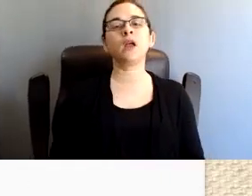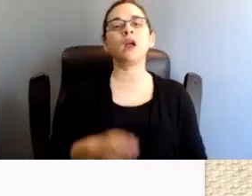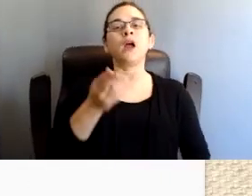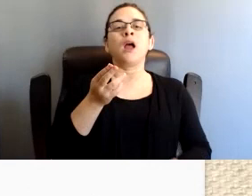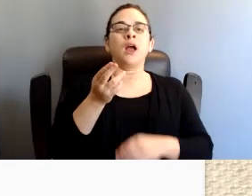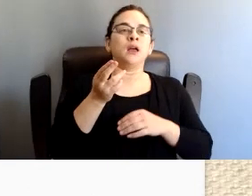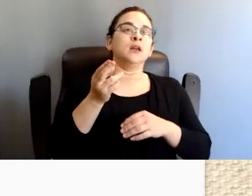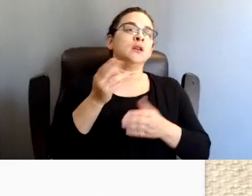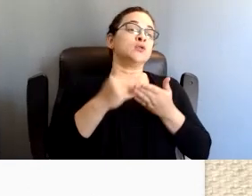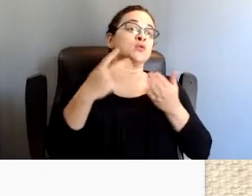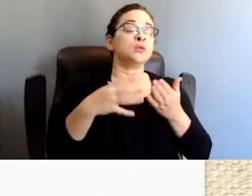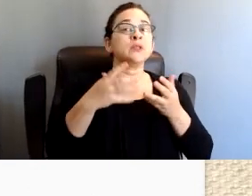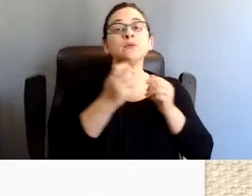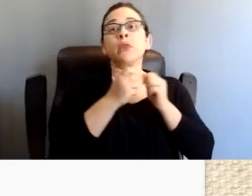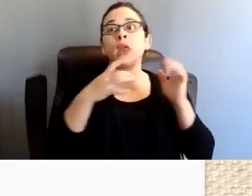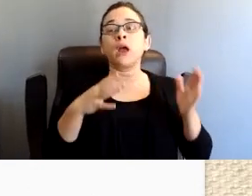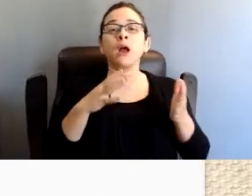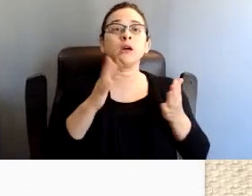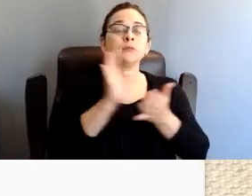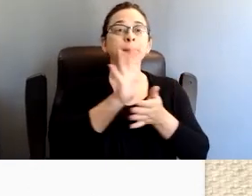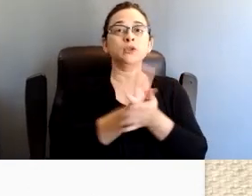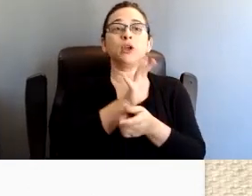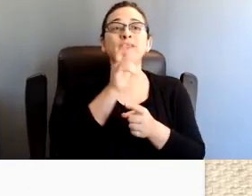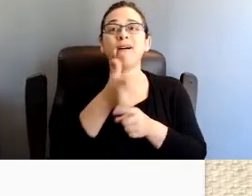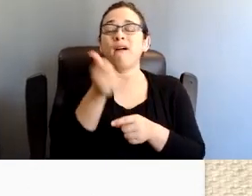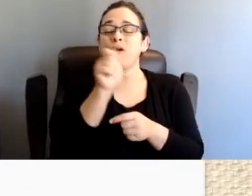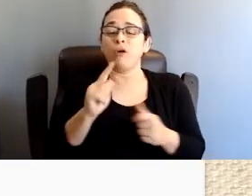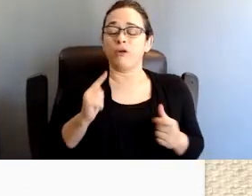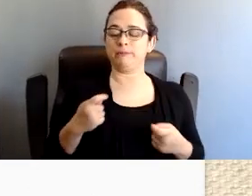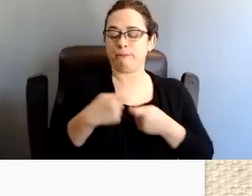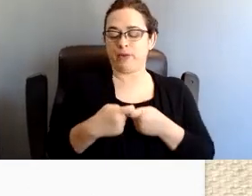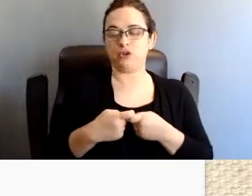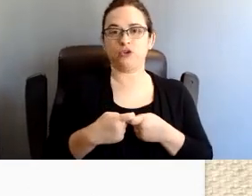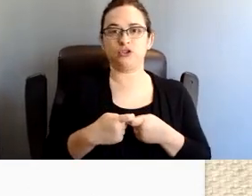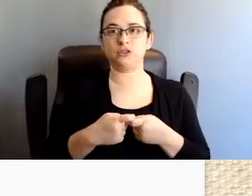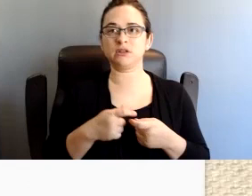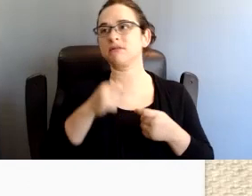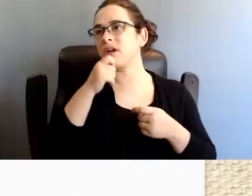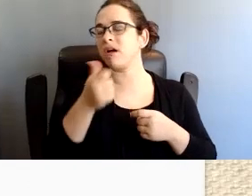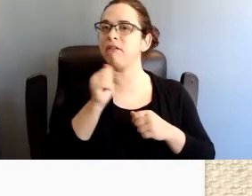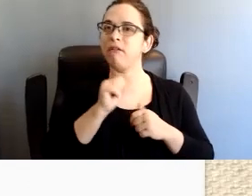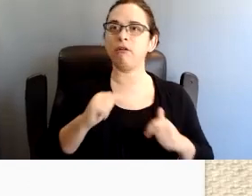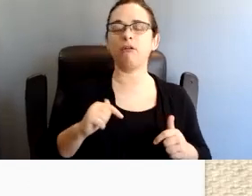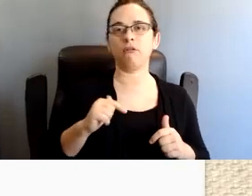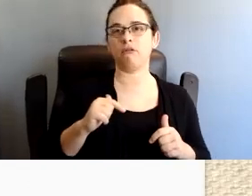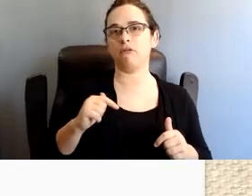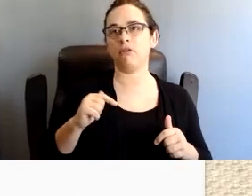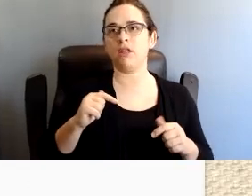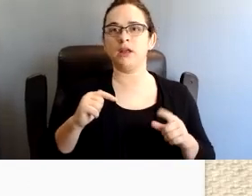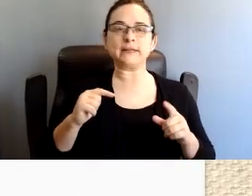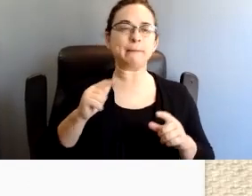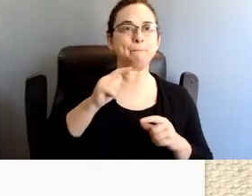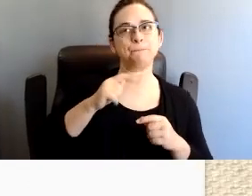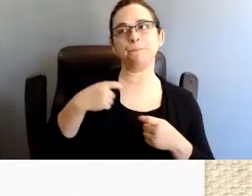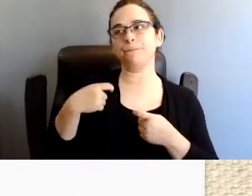all Latinos or Spanish speakers, or enrolled. It has to be in ESL classes. Okay, so just